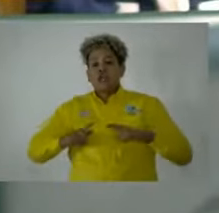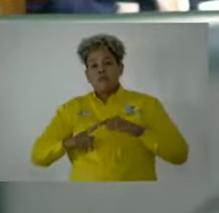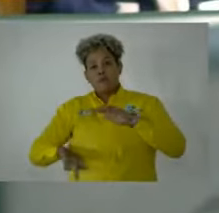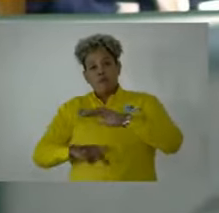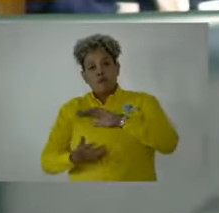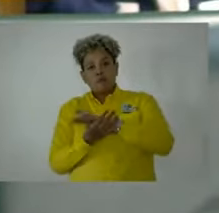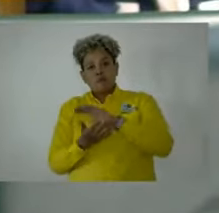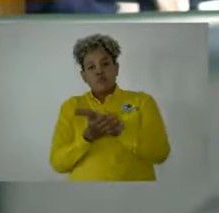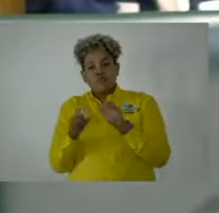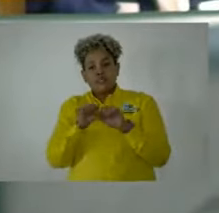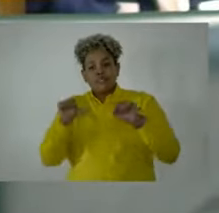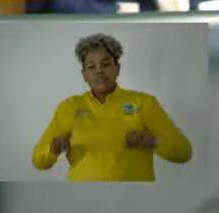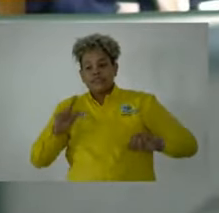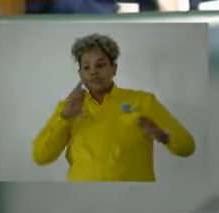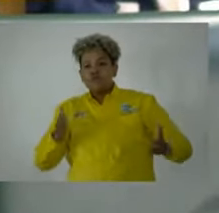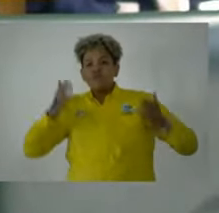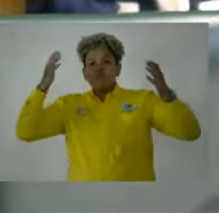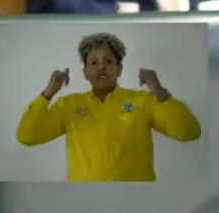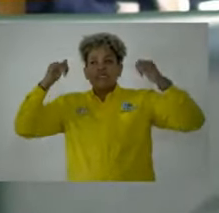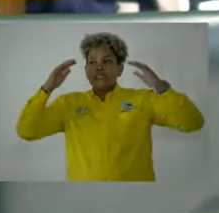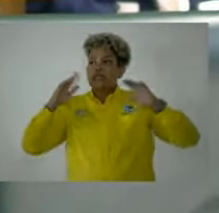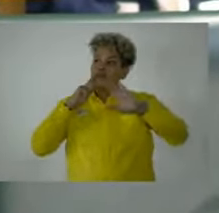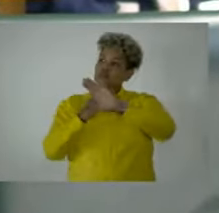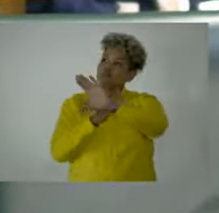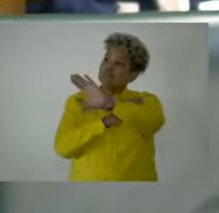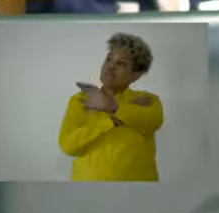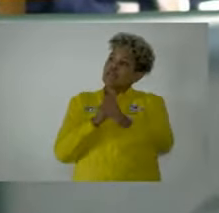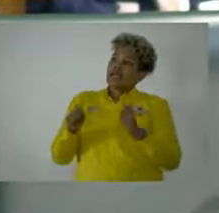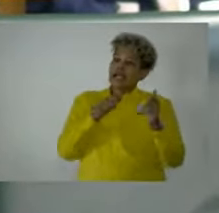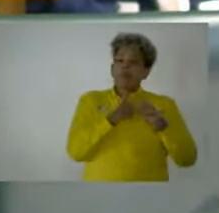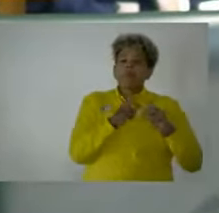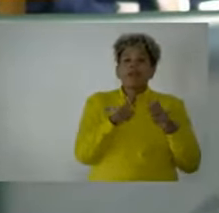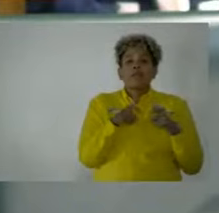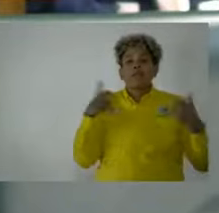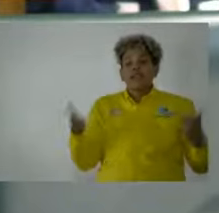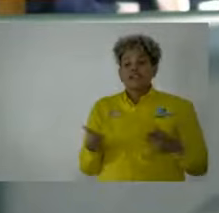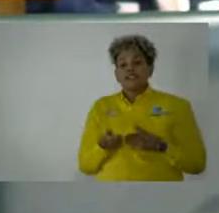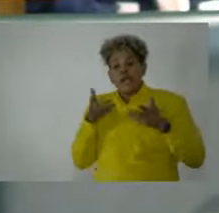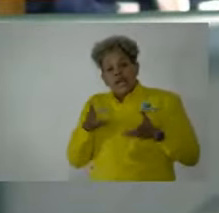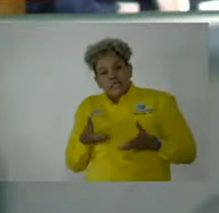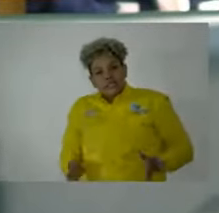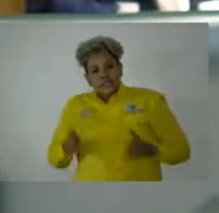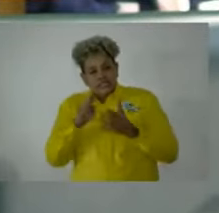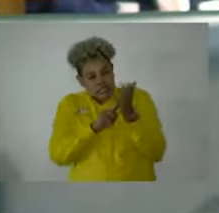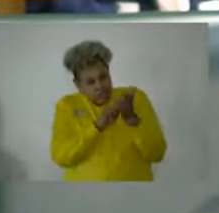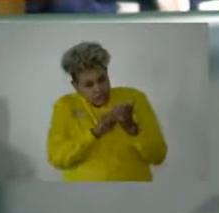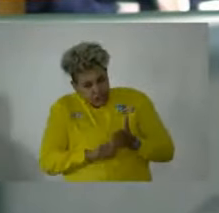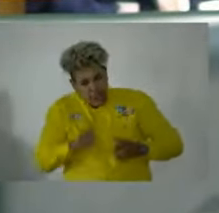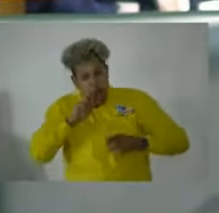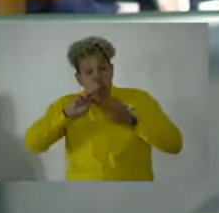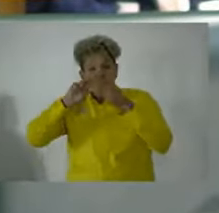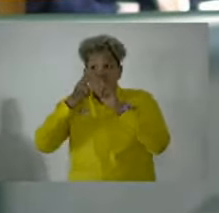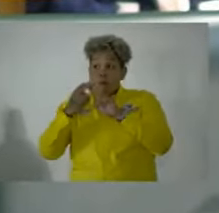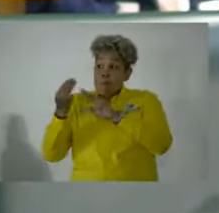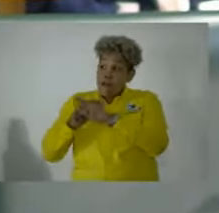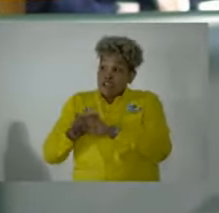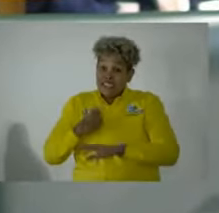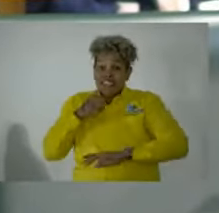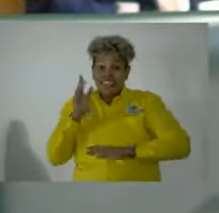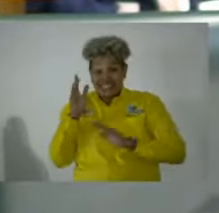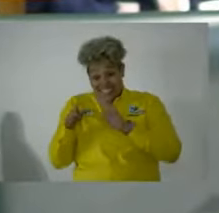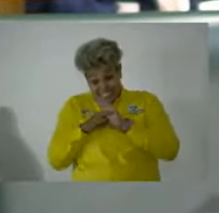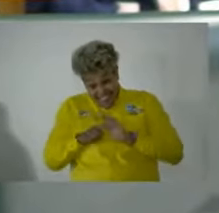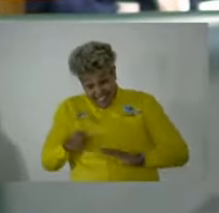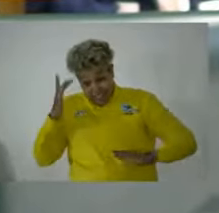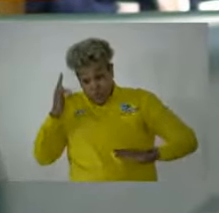school system to raise standards, eliminate the major existing literacy and numeracy deficits,